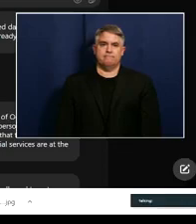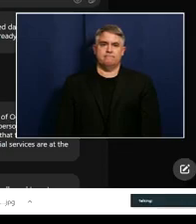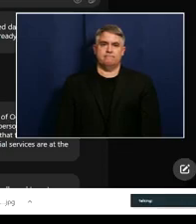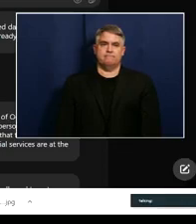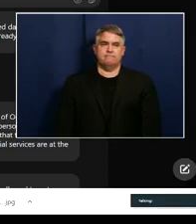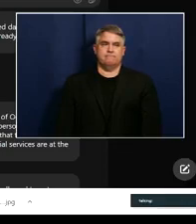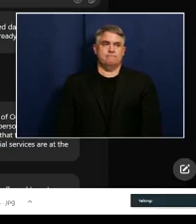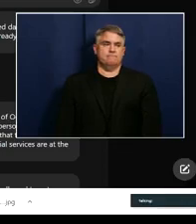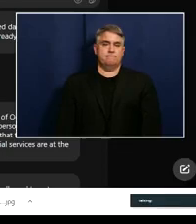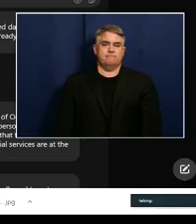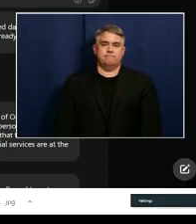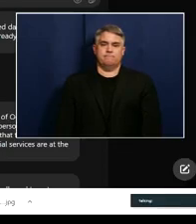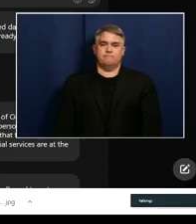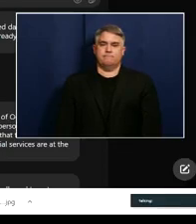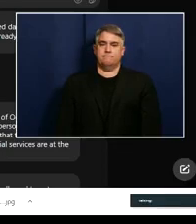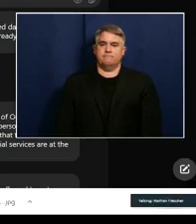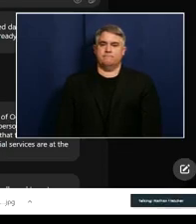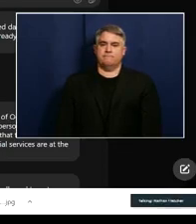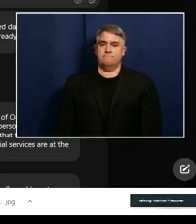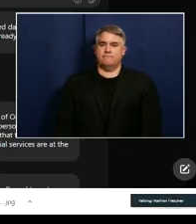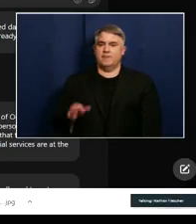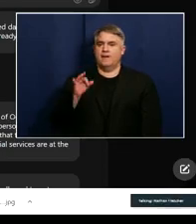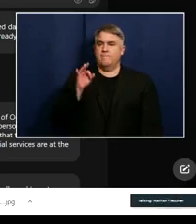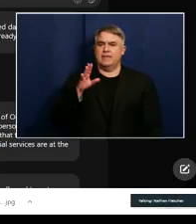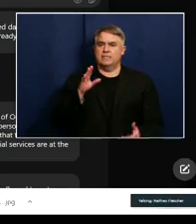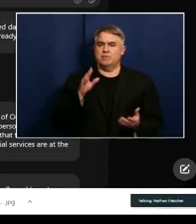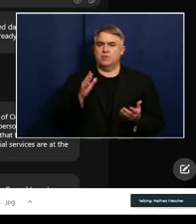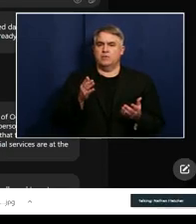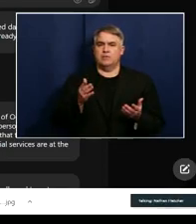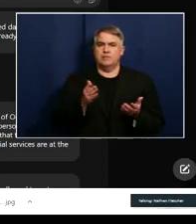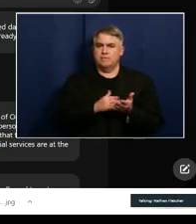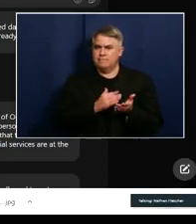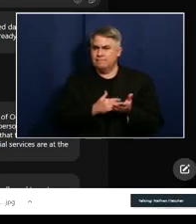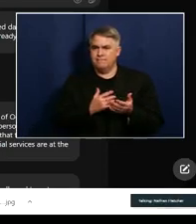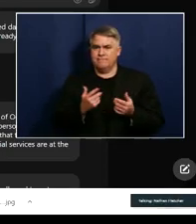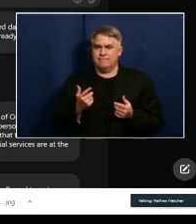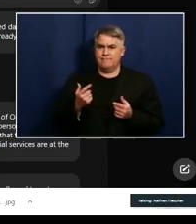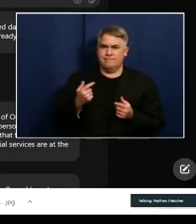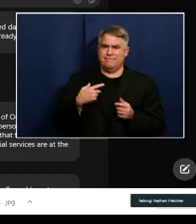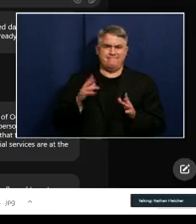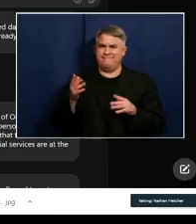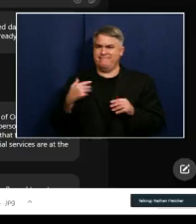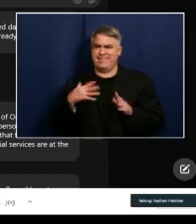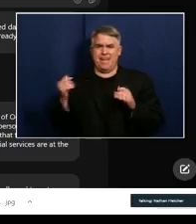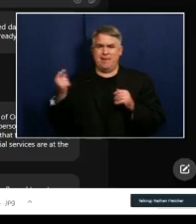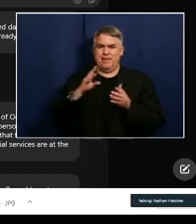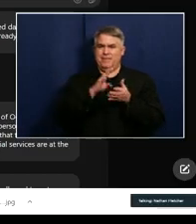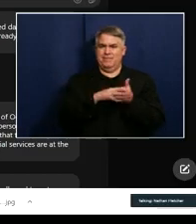That's the Facebook page. All right, we're going to come back to the charts. Let's go to Supervisor Vargas.